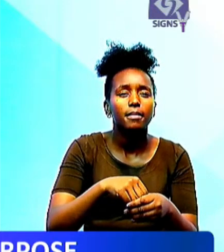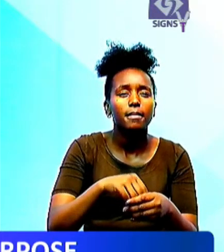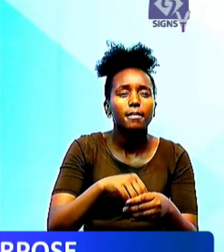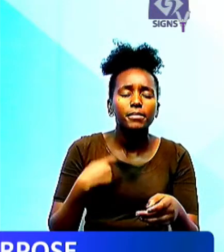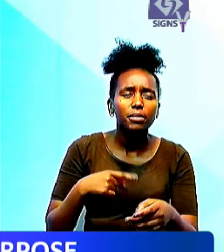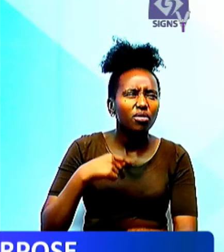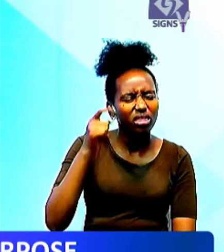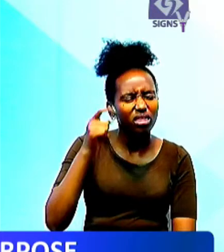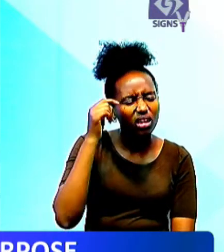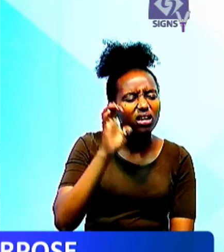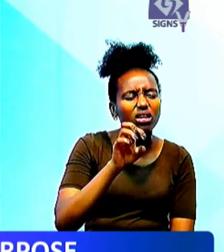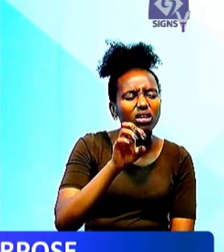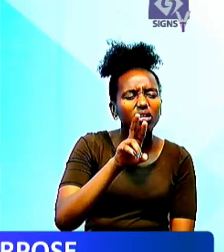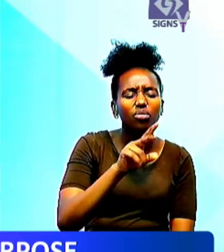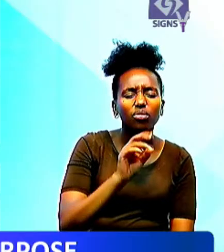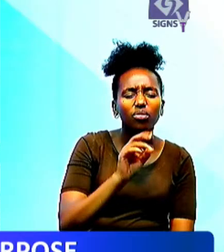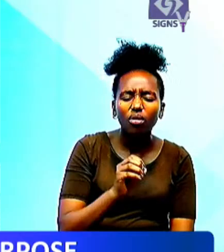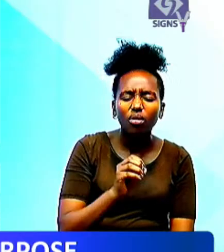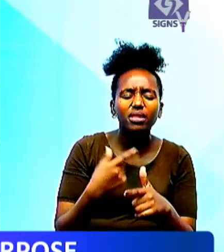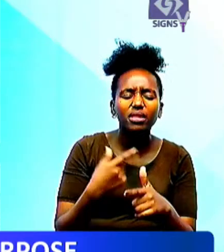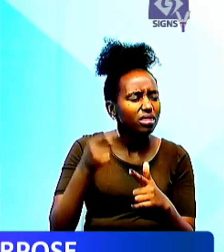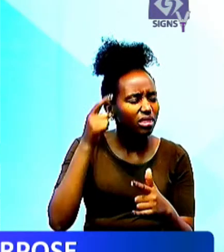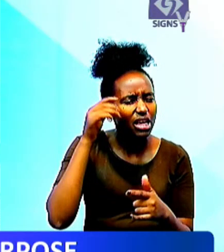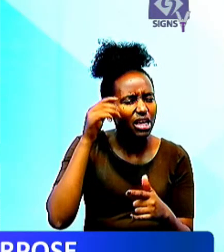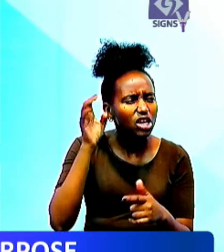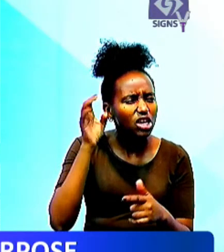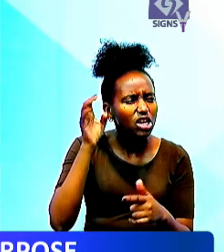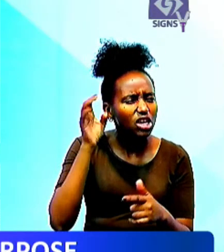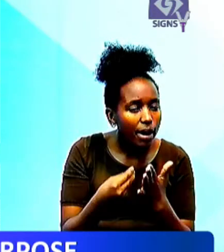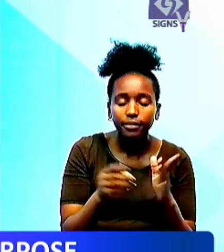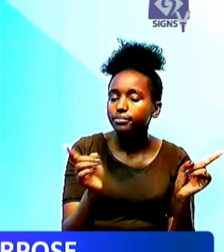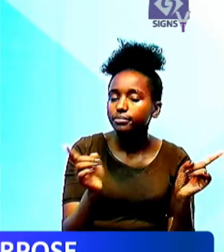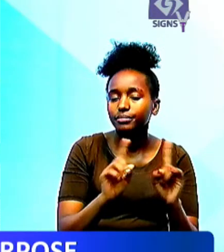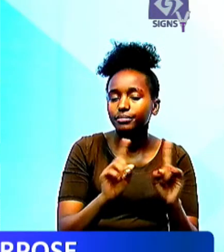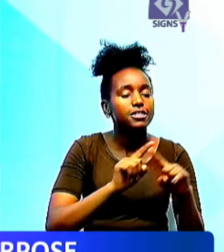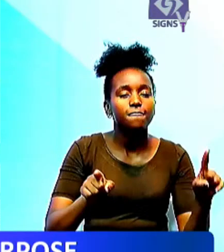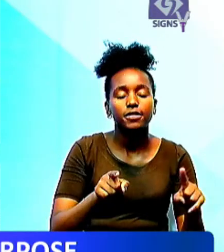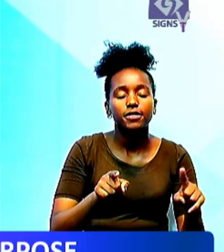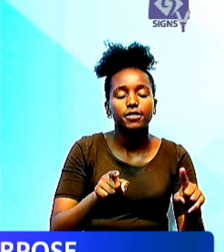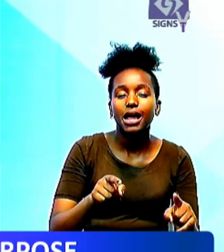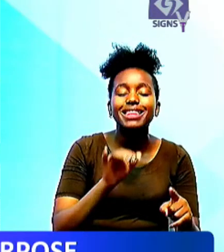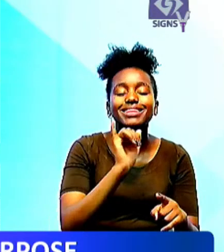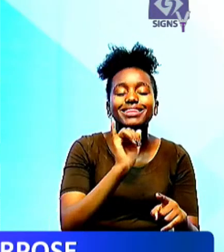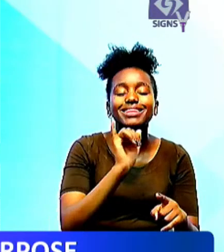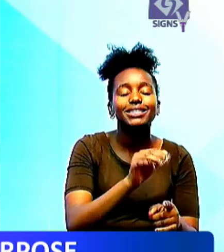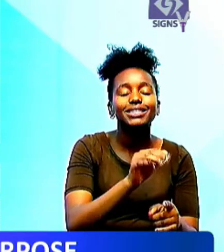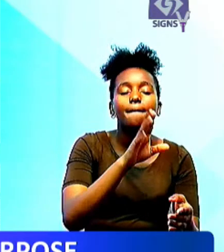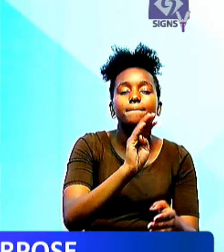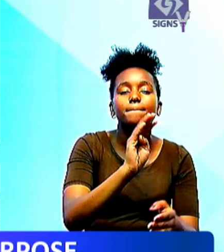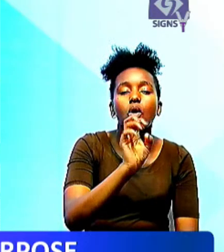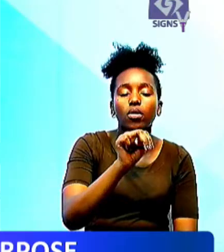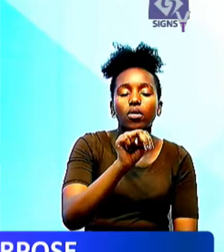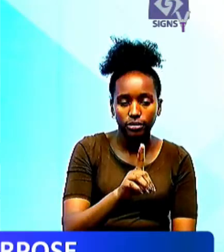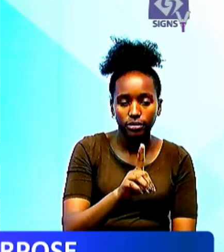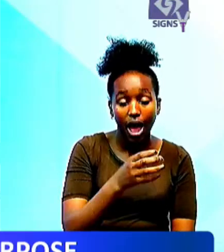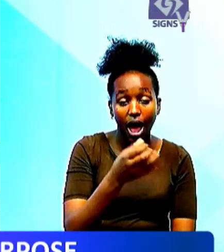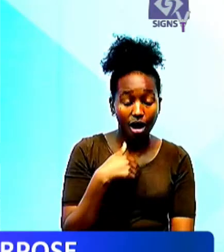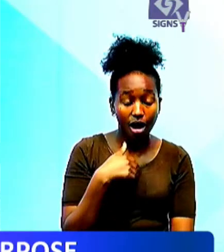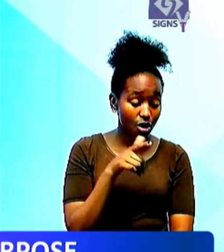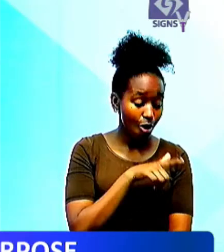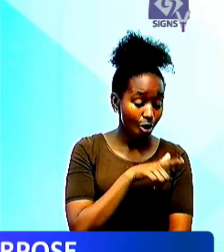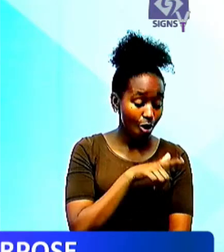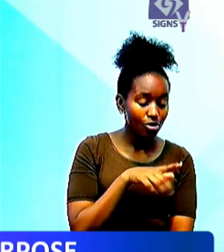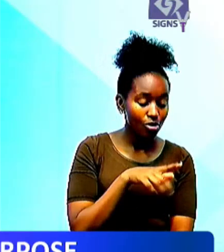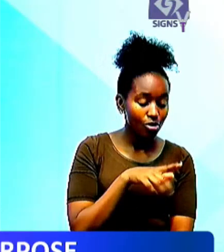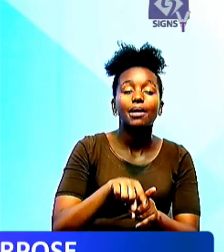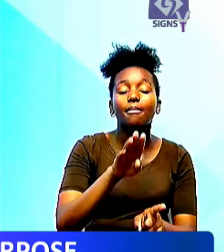in euros. Absolutely. No, it just means it's just a bond. If we were to take this bond and issue it